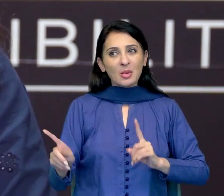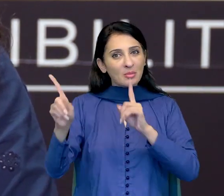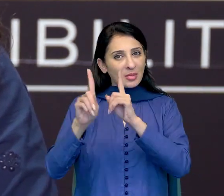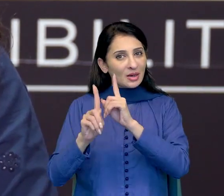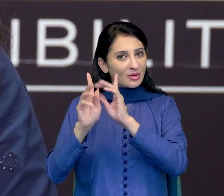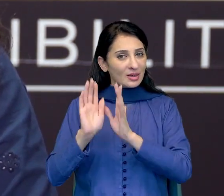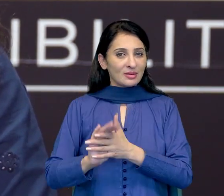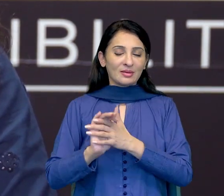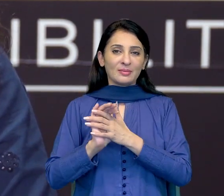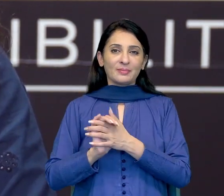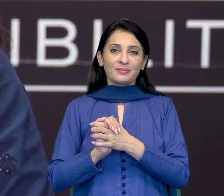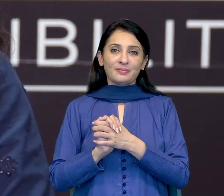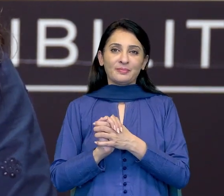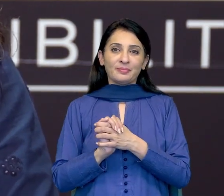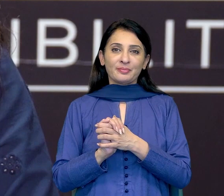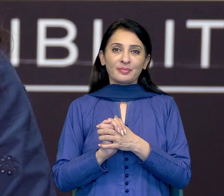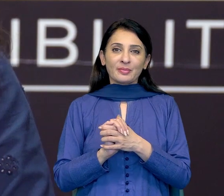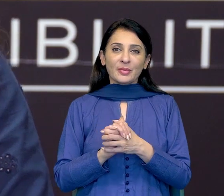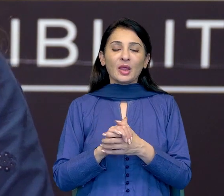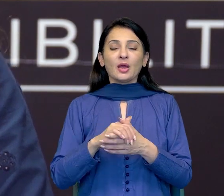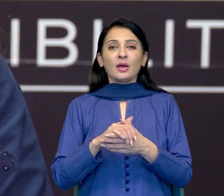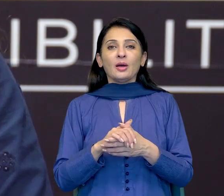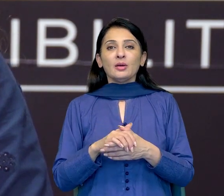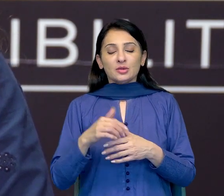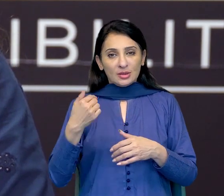people from my